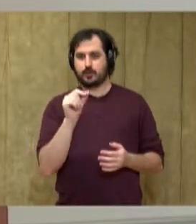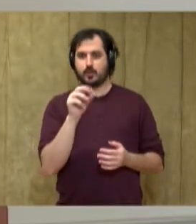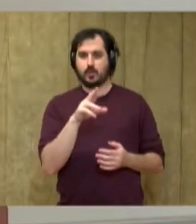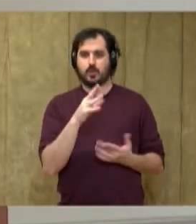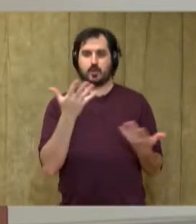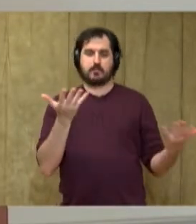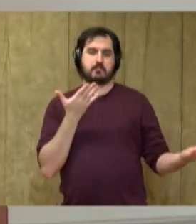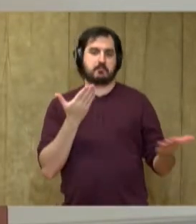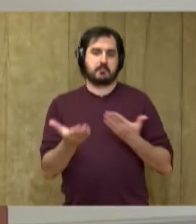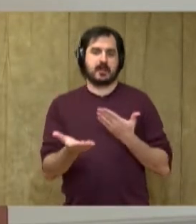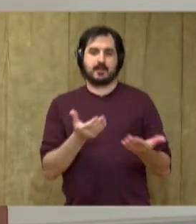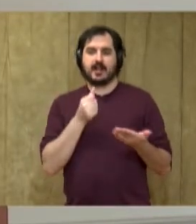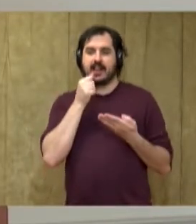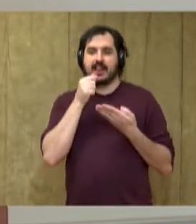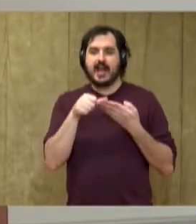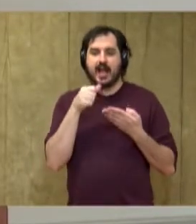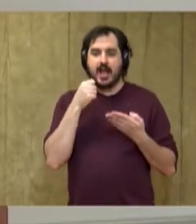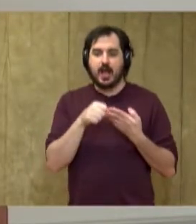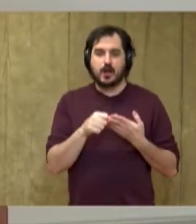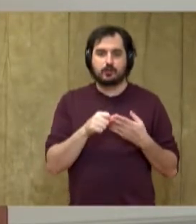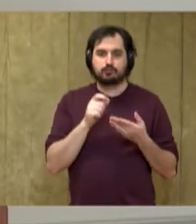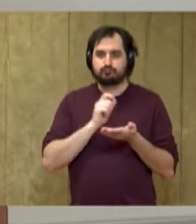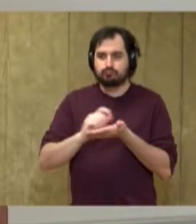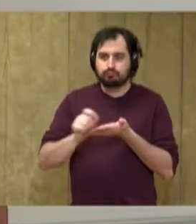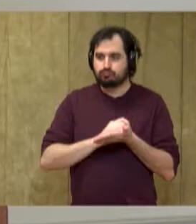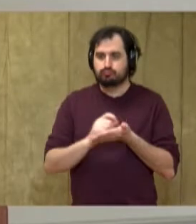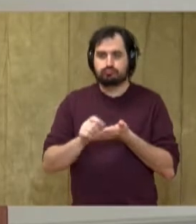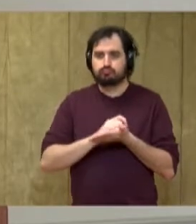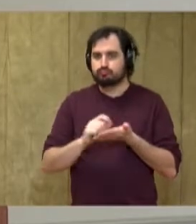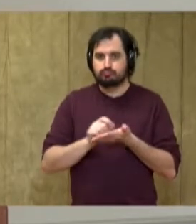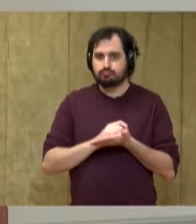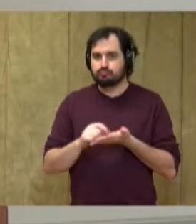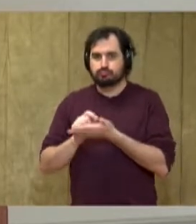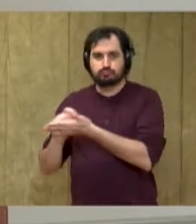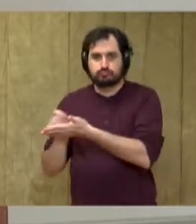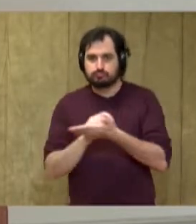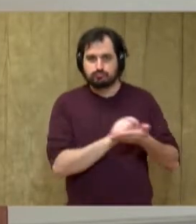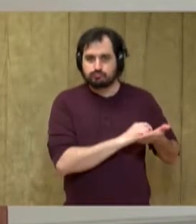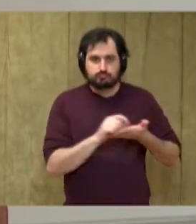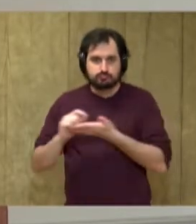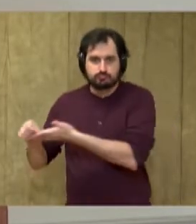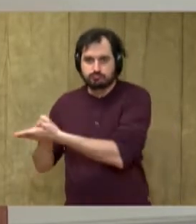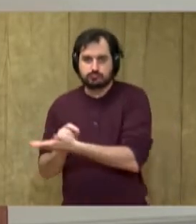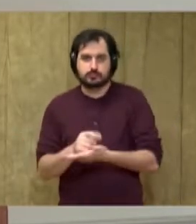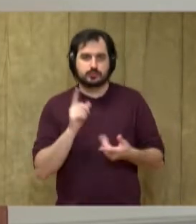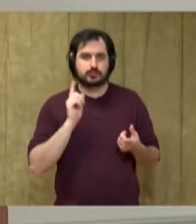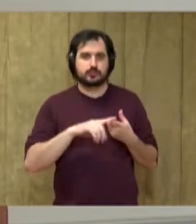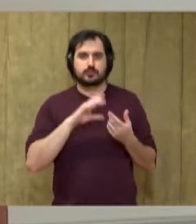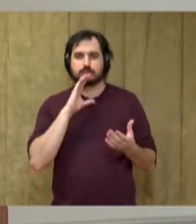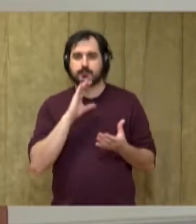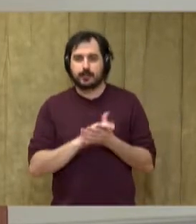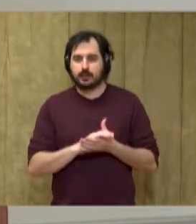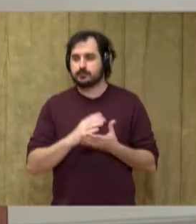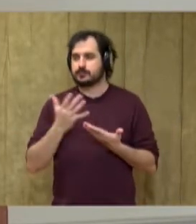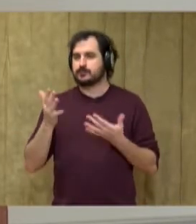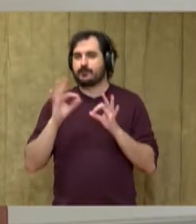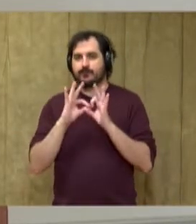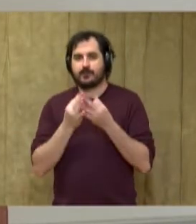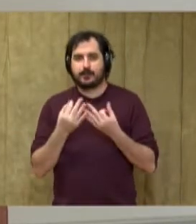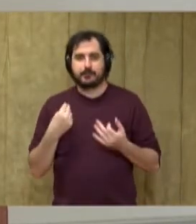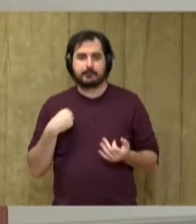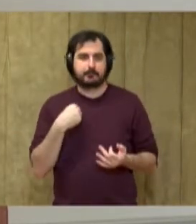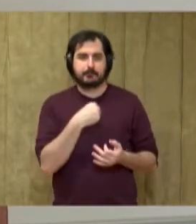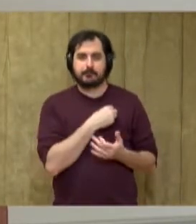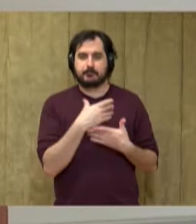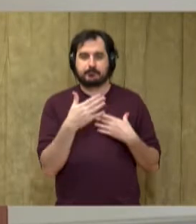even letters that were written back and forth to spouses or family members or whatever, or even you could look